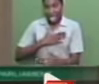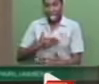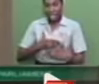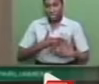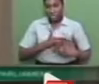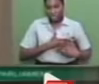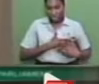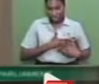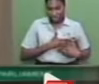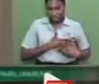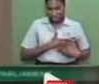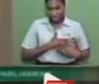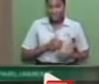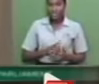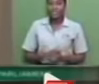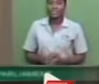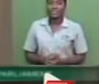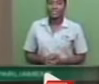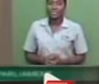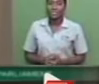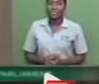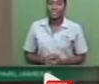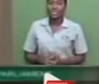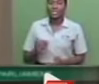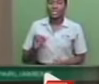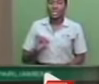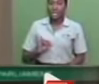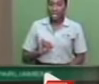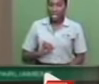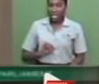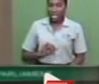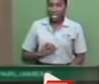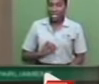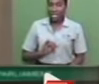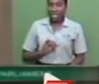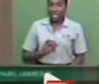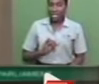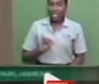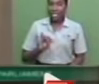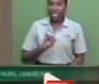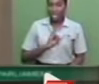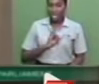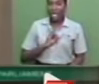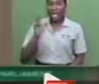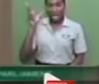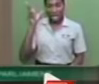Attorney General, Madam Speaker, I'm guided. I'm guided by your comments.